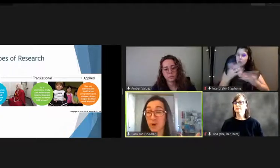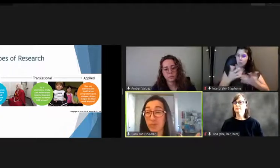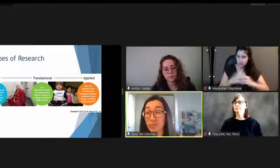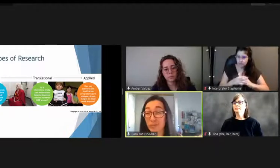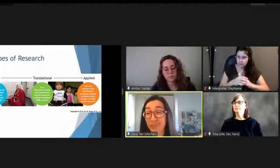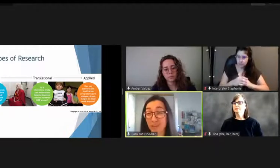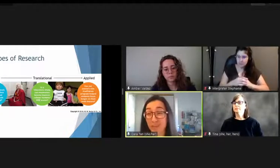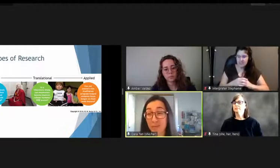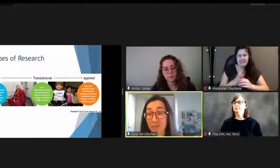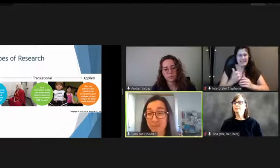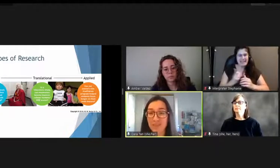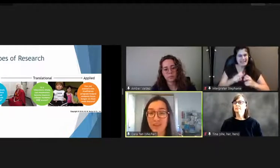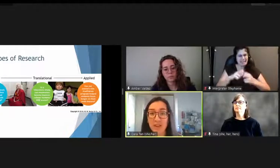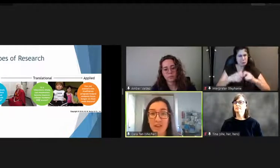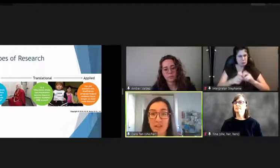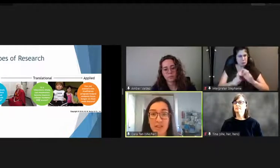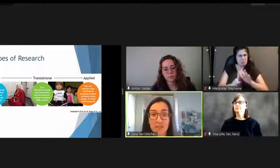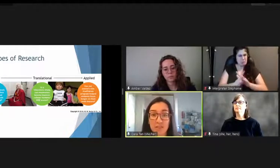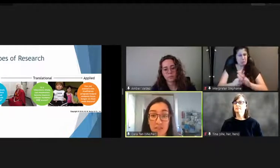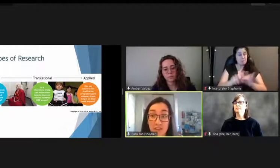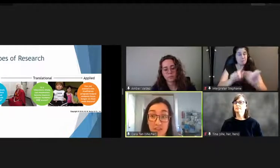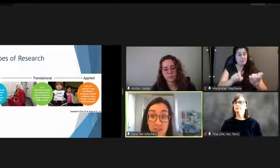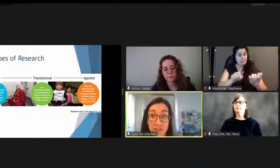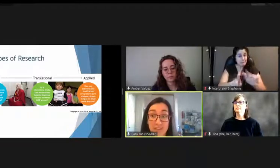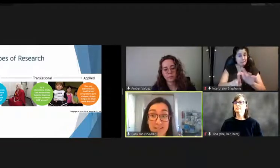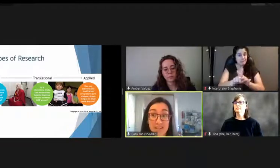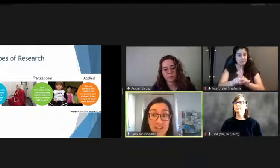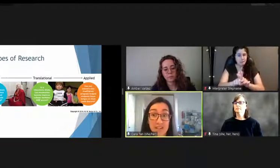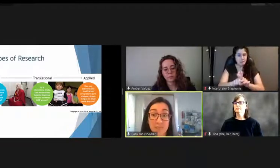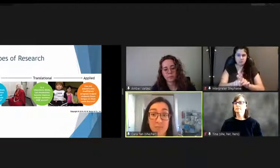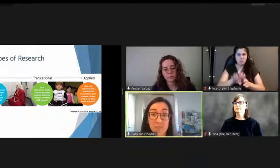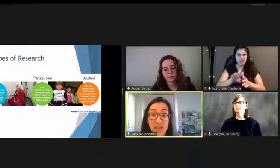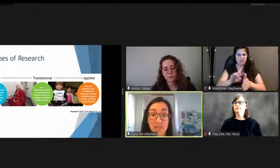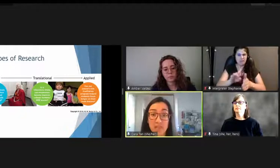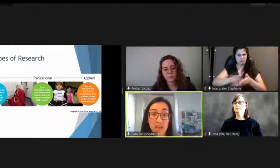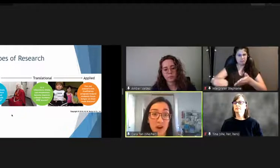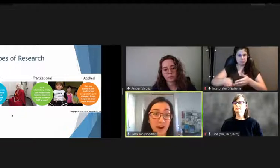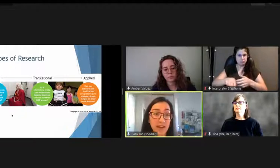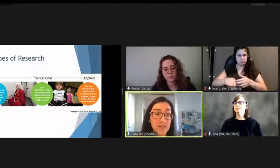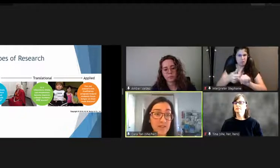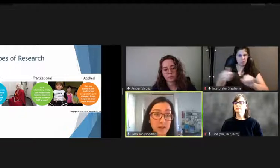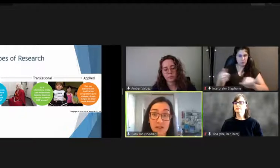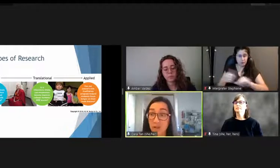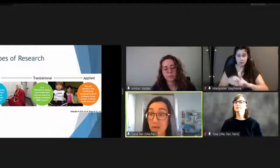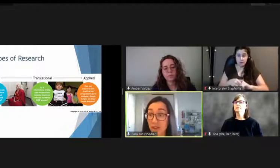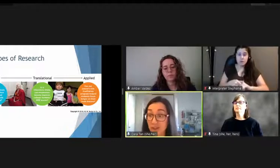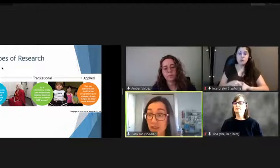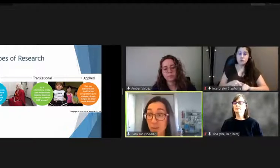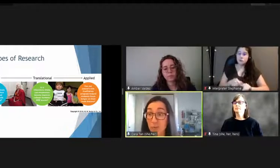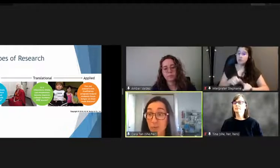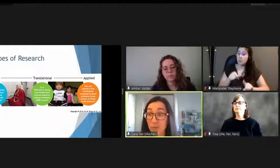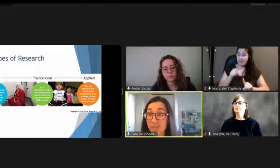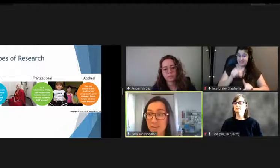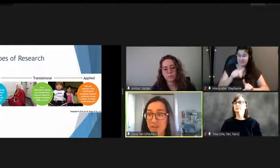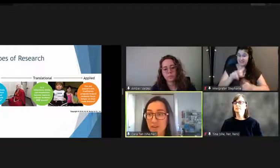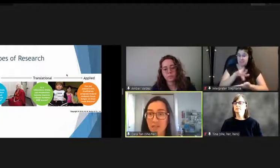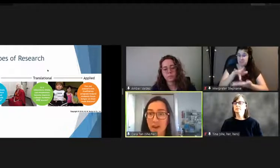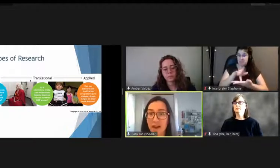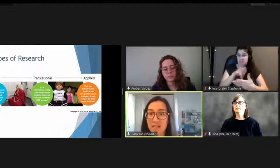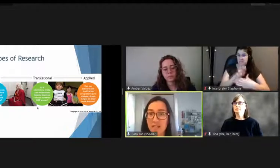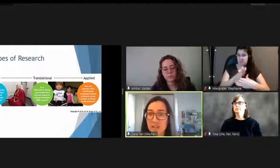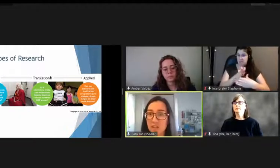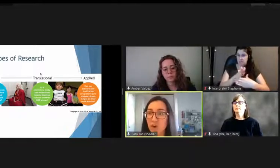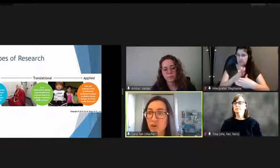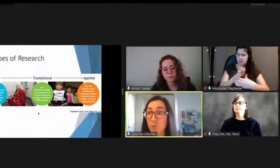potential problems that might happen. This gives us an idea if maybe our idea that we came up with basic, if